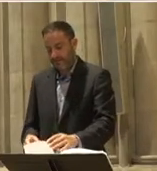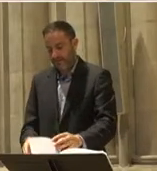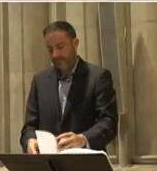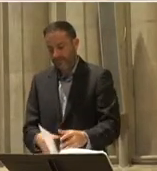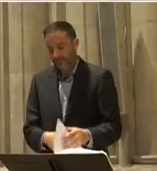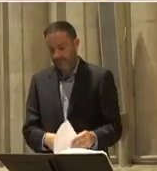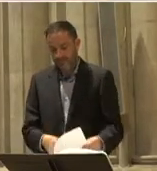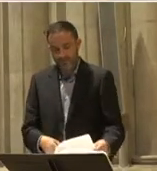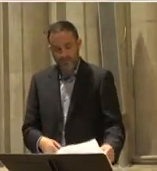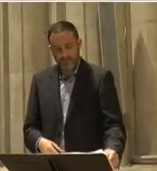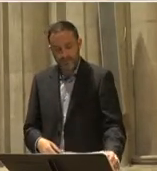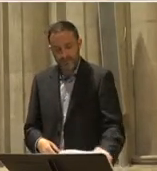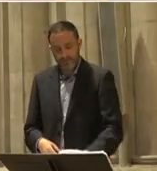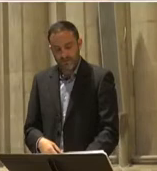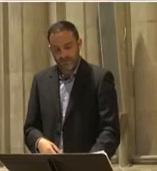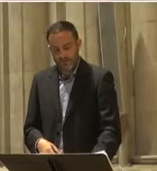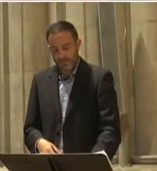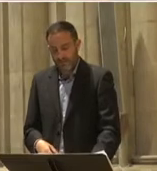Amen.